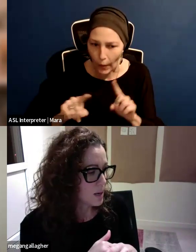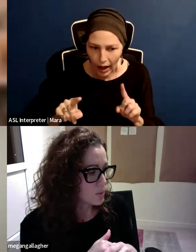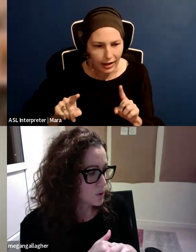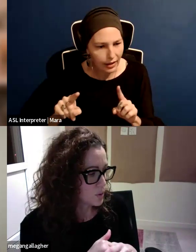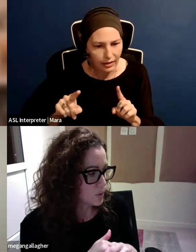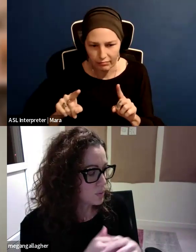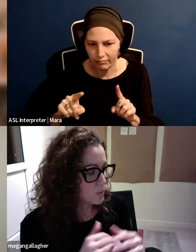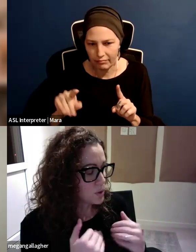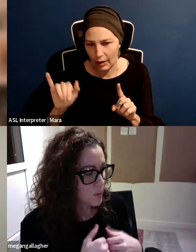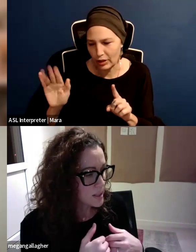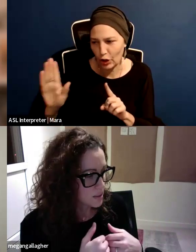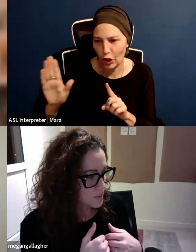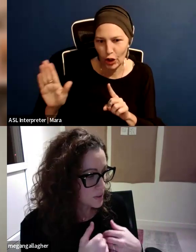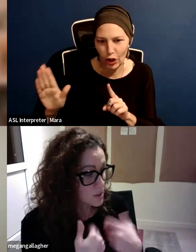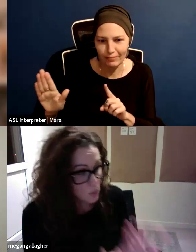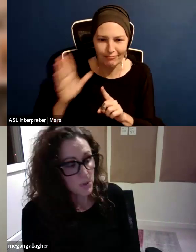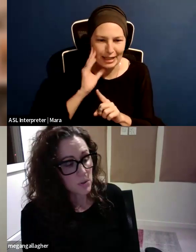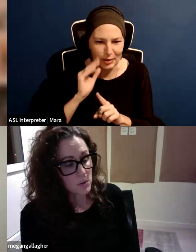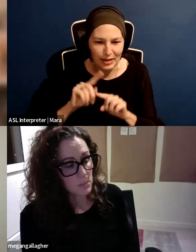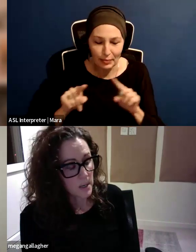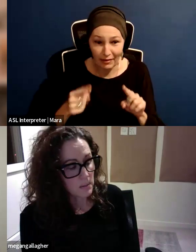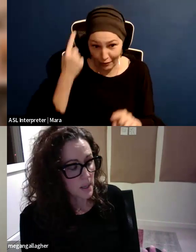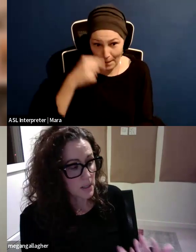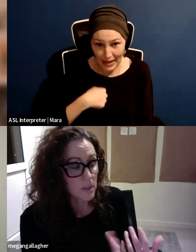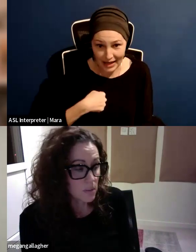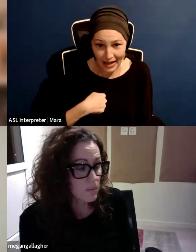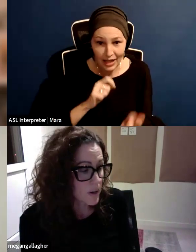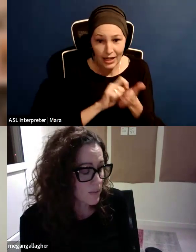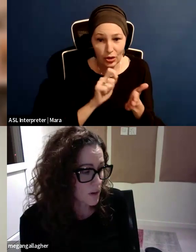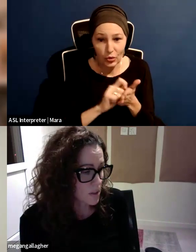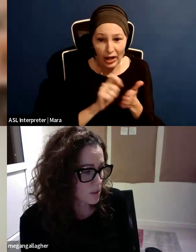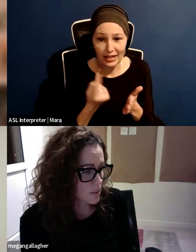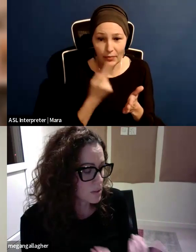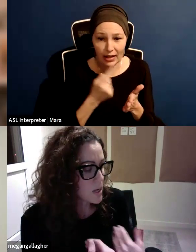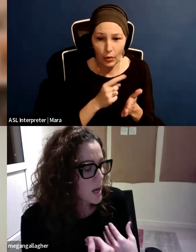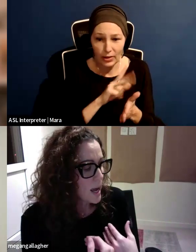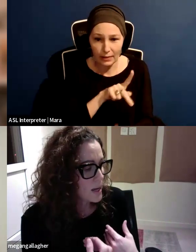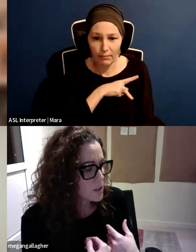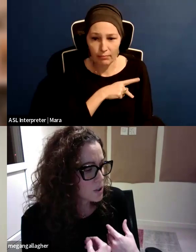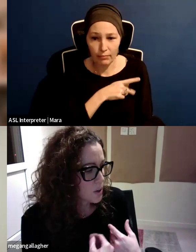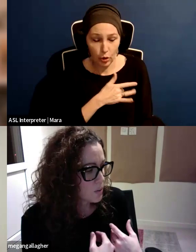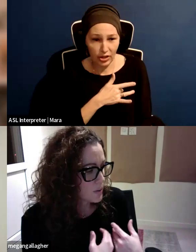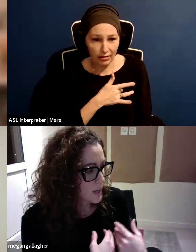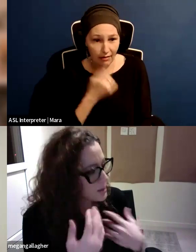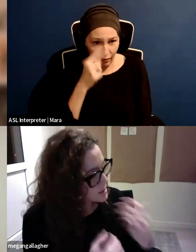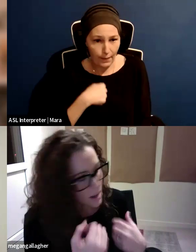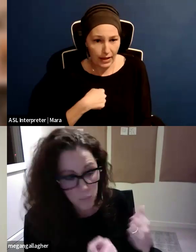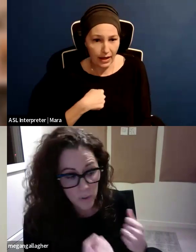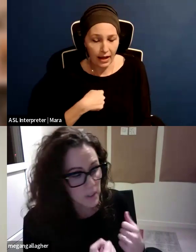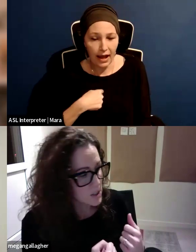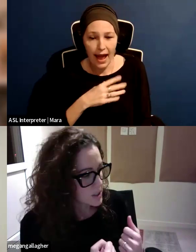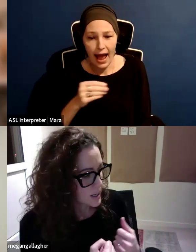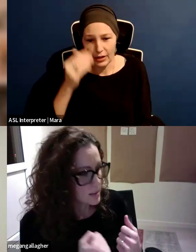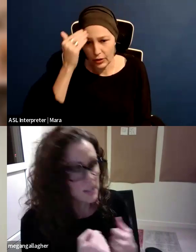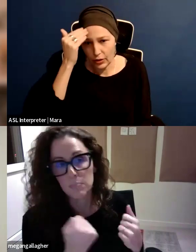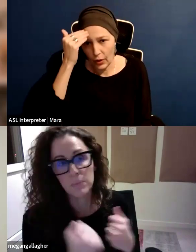to be able to write something that's so personal to me, as it very very much so is, and to know and I'm